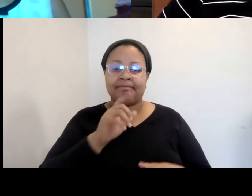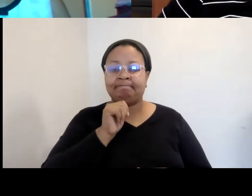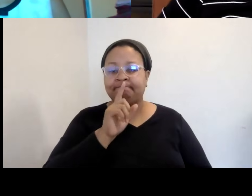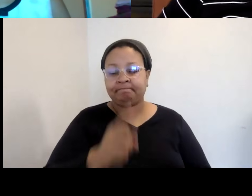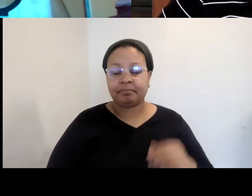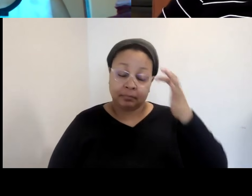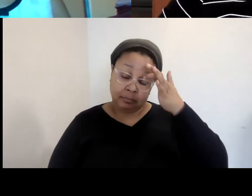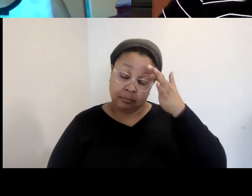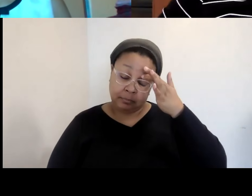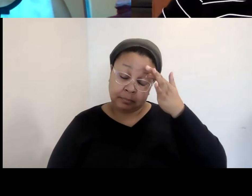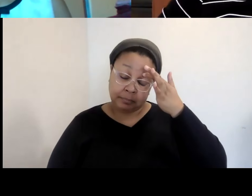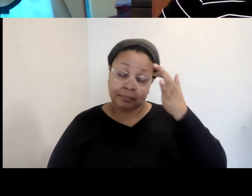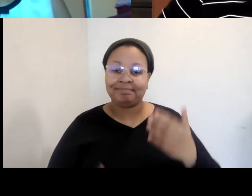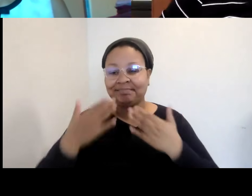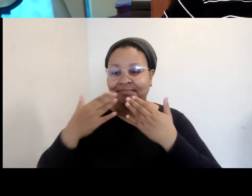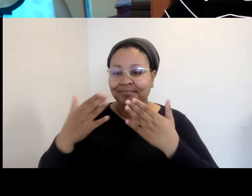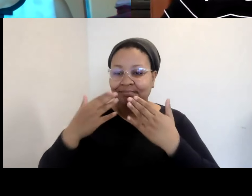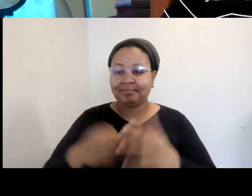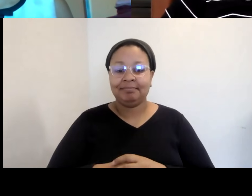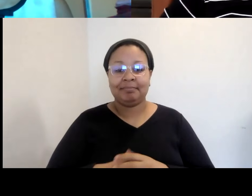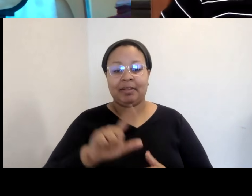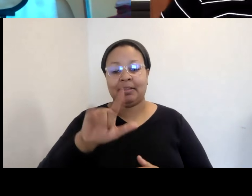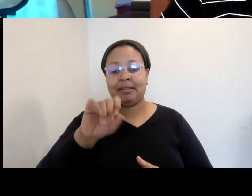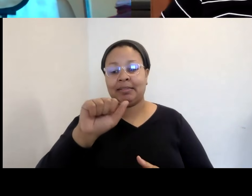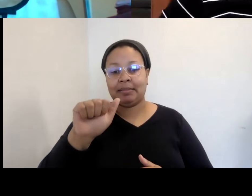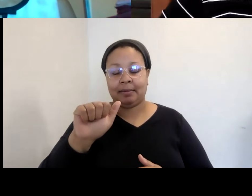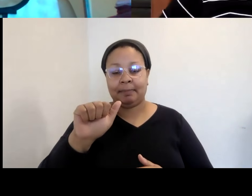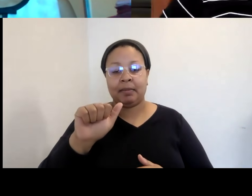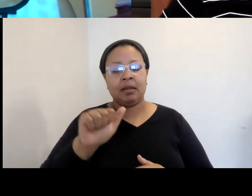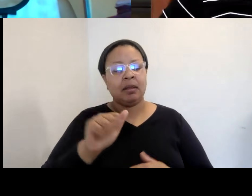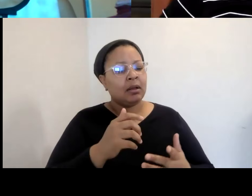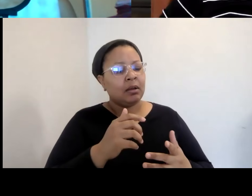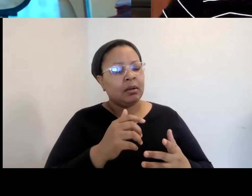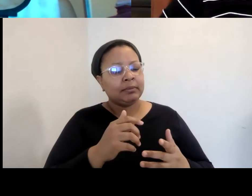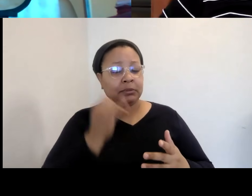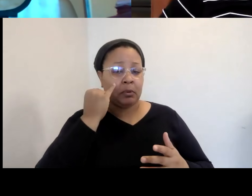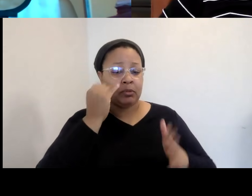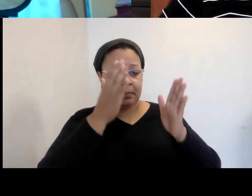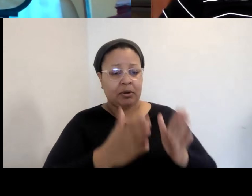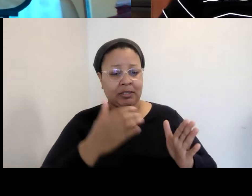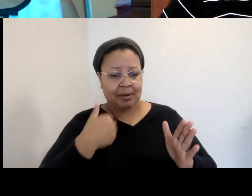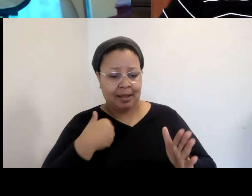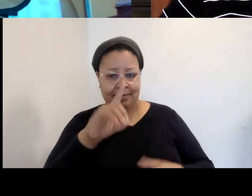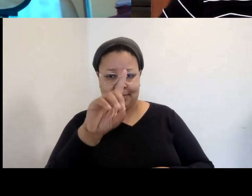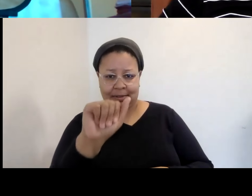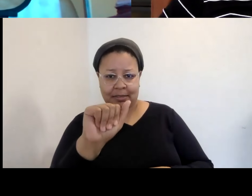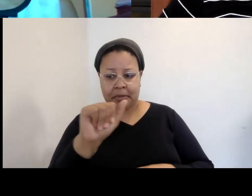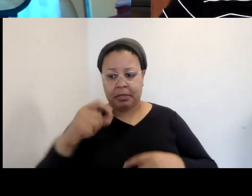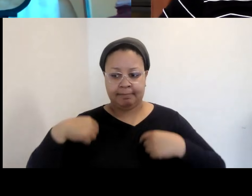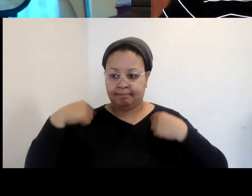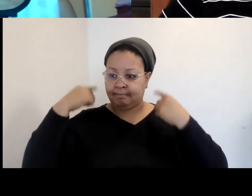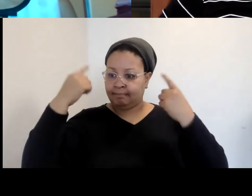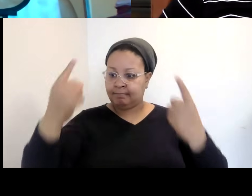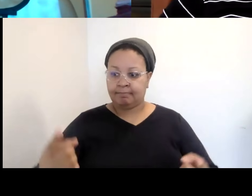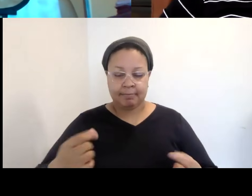Okay, thank you. This is from Lisa Lee. What can a person do if they've had a disability all their life, but